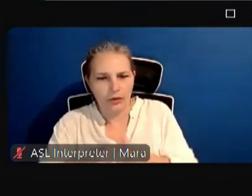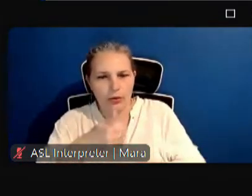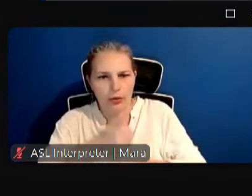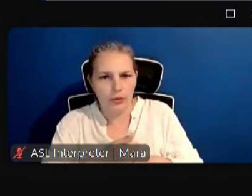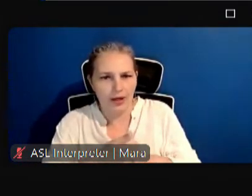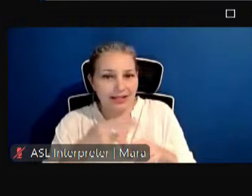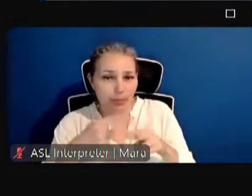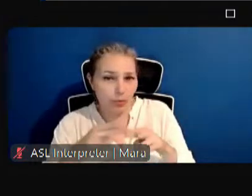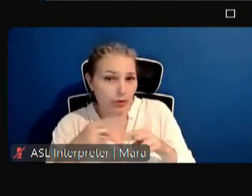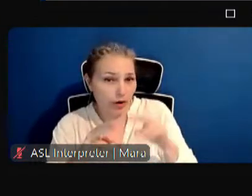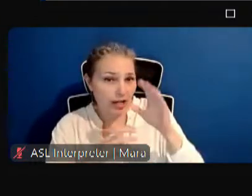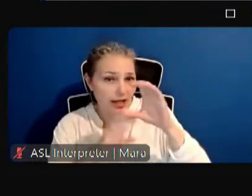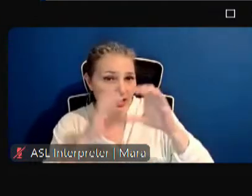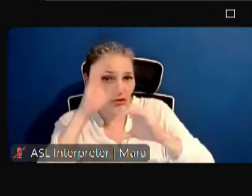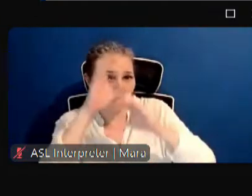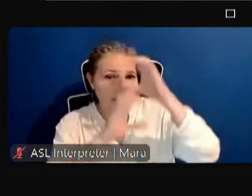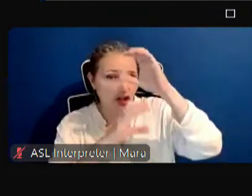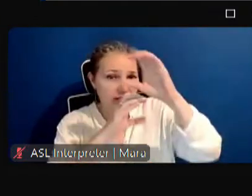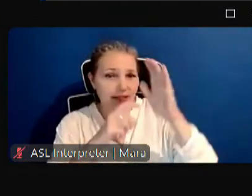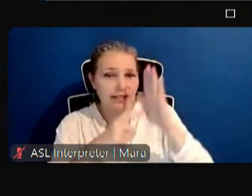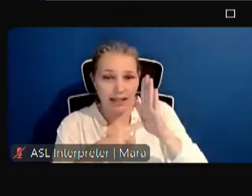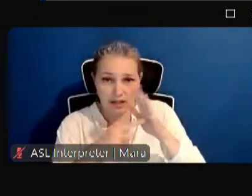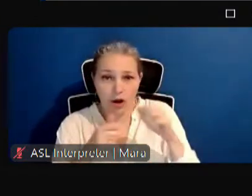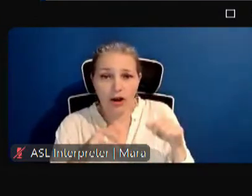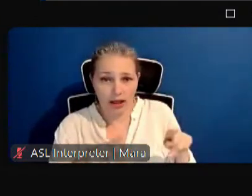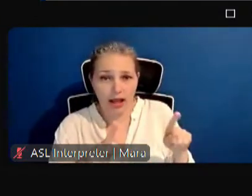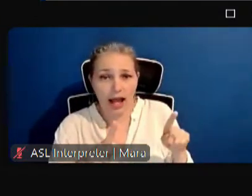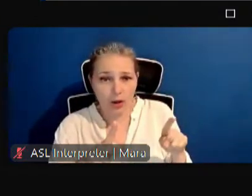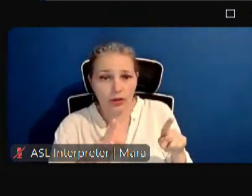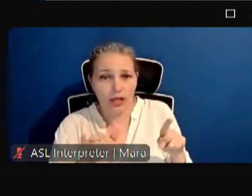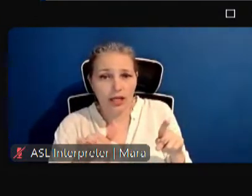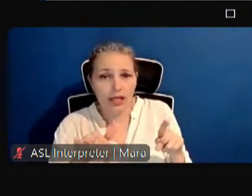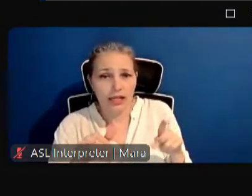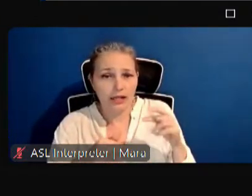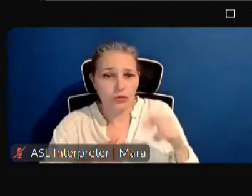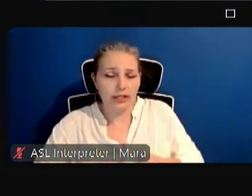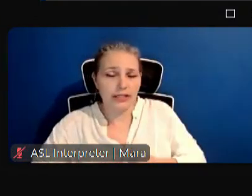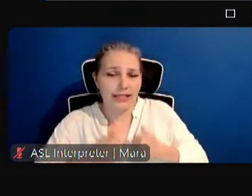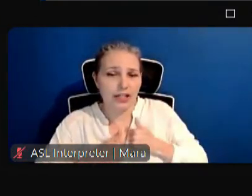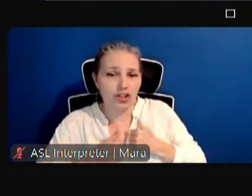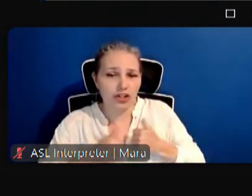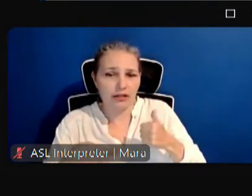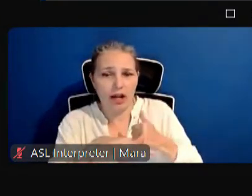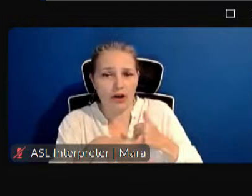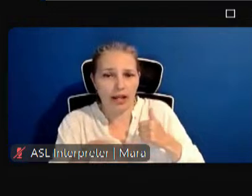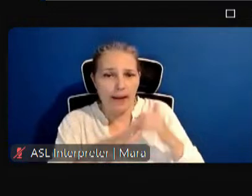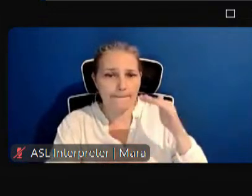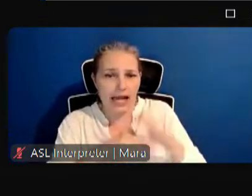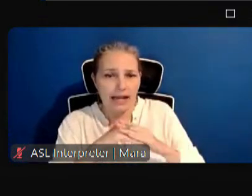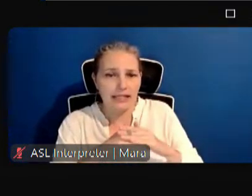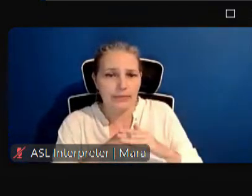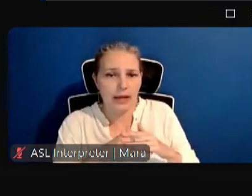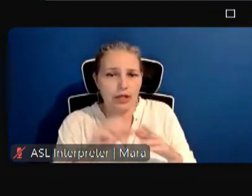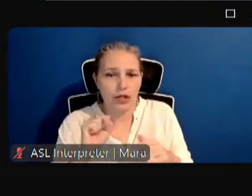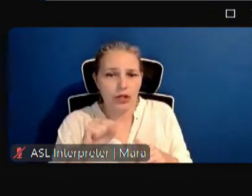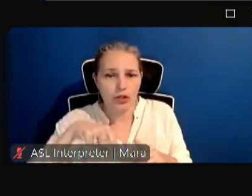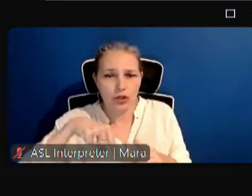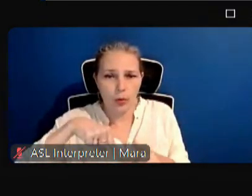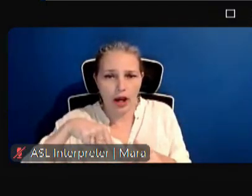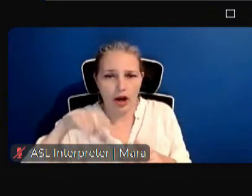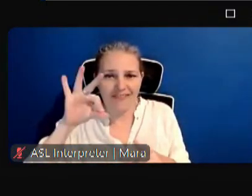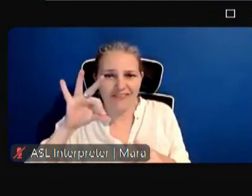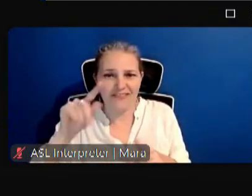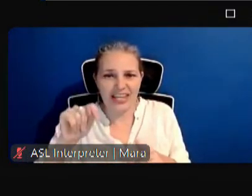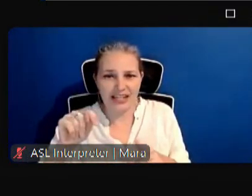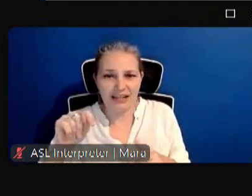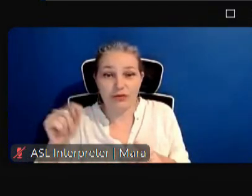residential zones. Maximum square foot of 12 feet for those signs, and they are allowed to be